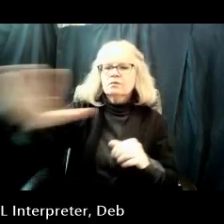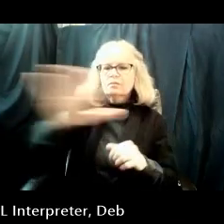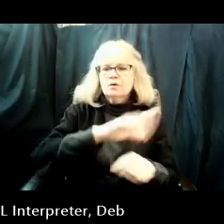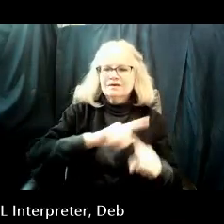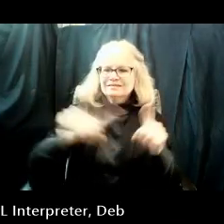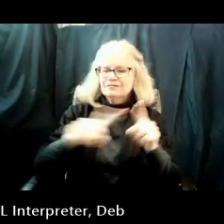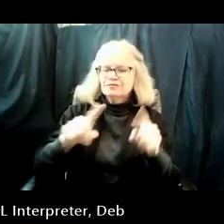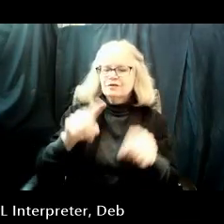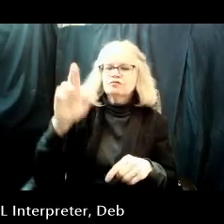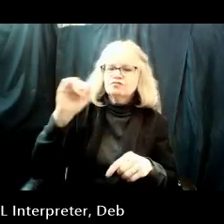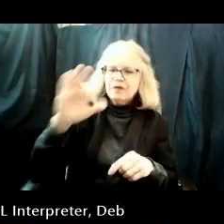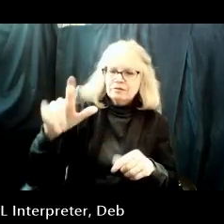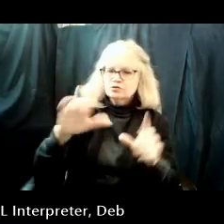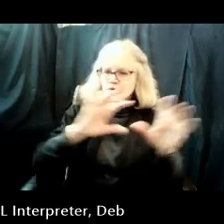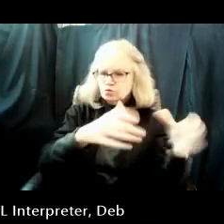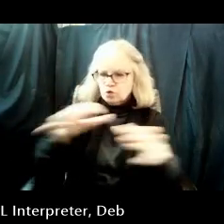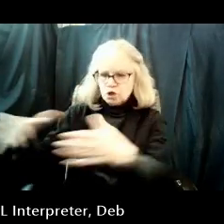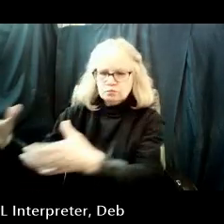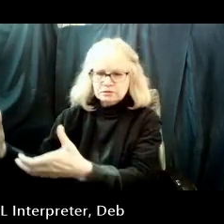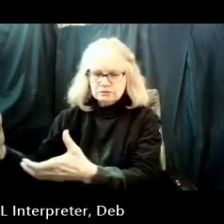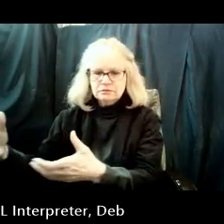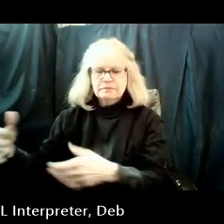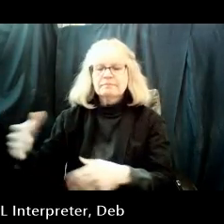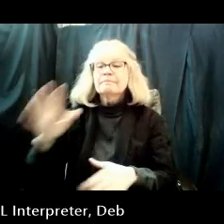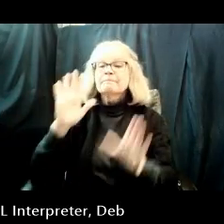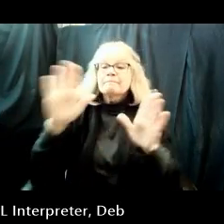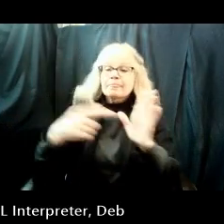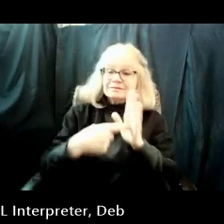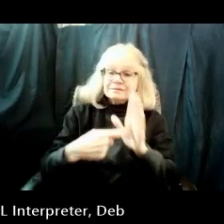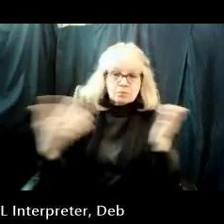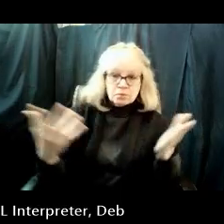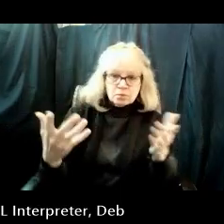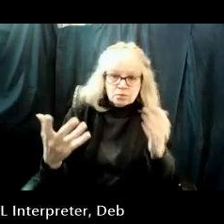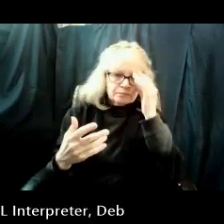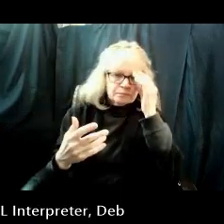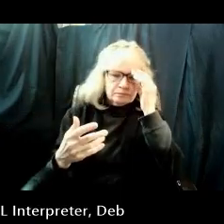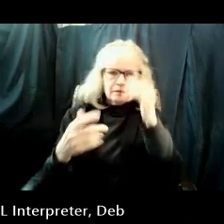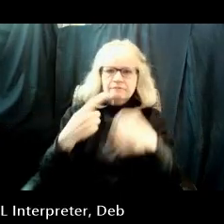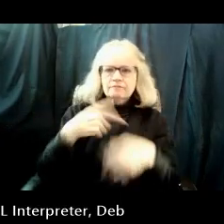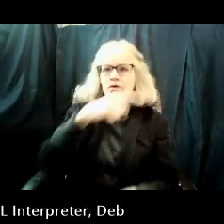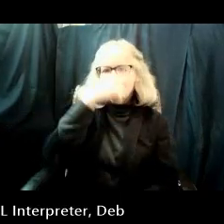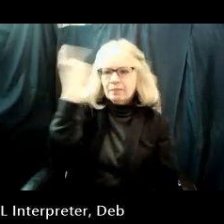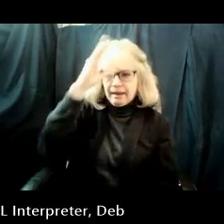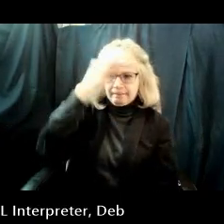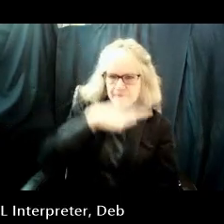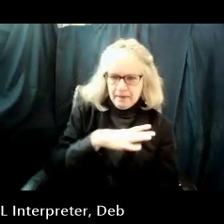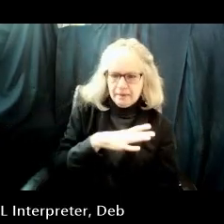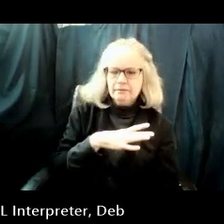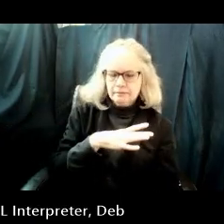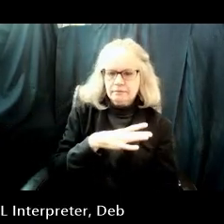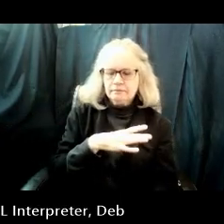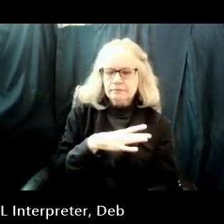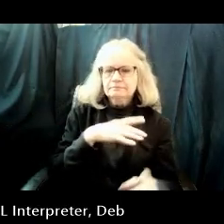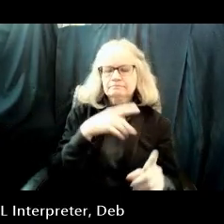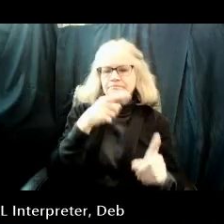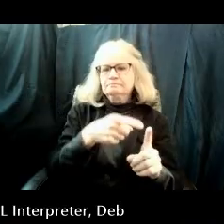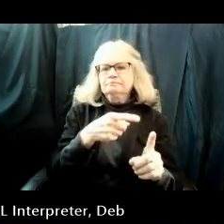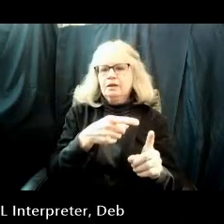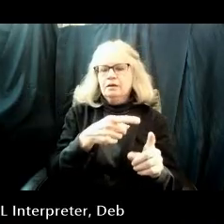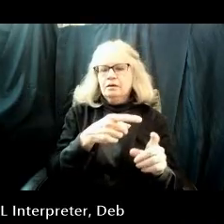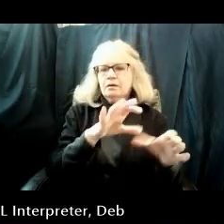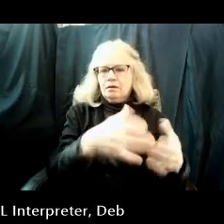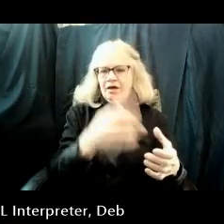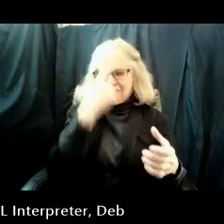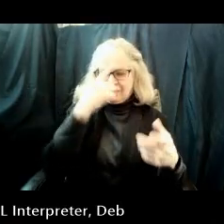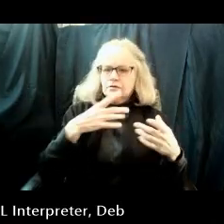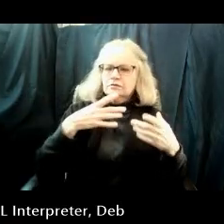racial or ethnic groups. A really great example of this is for Black men in particular. When we think about